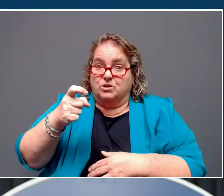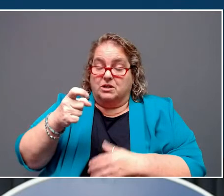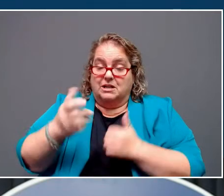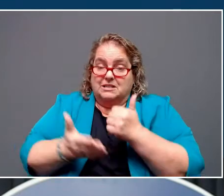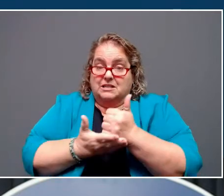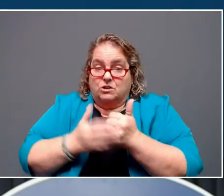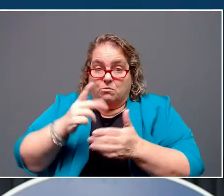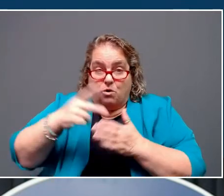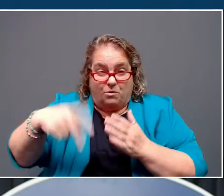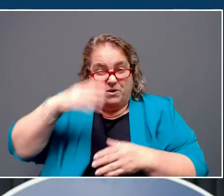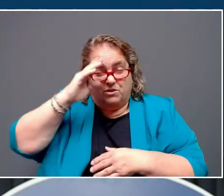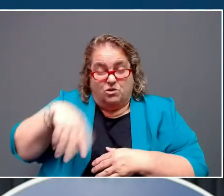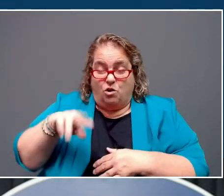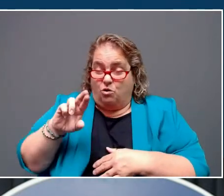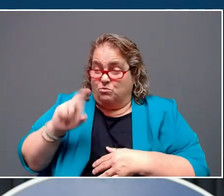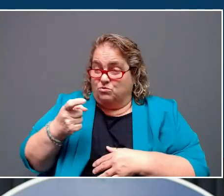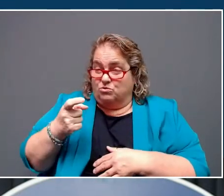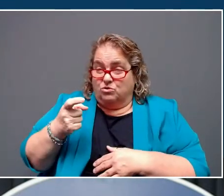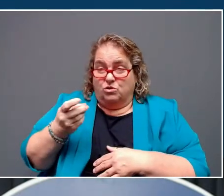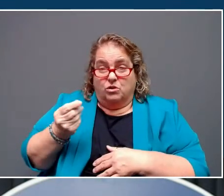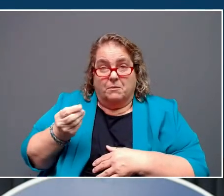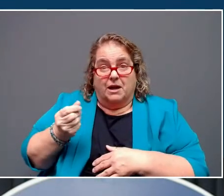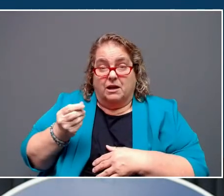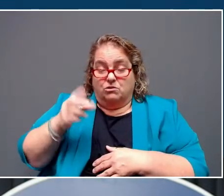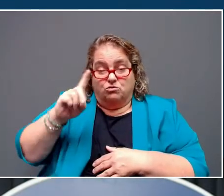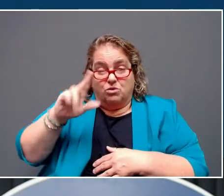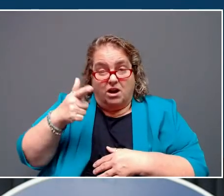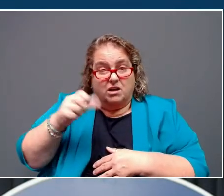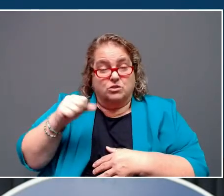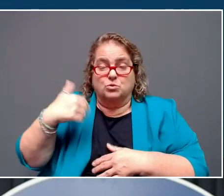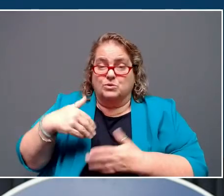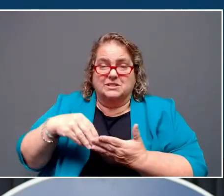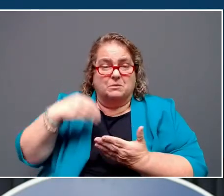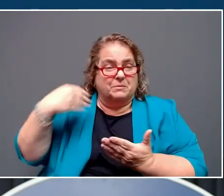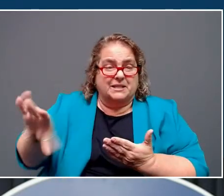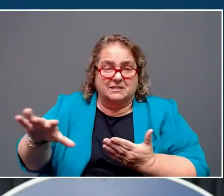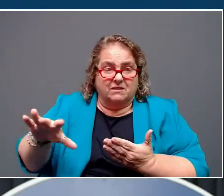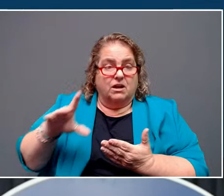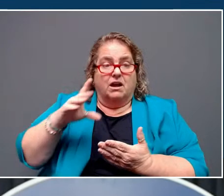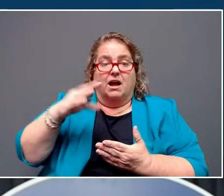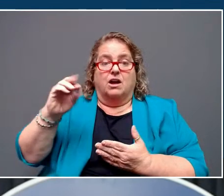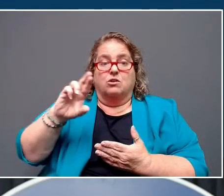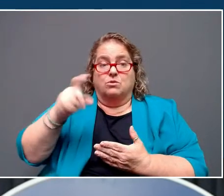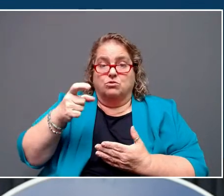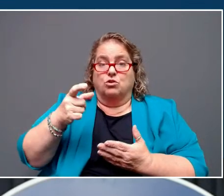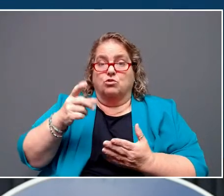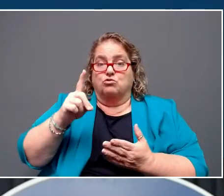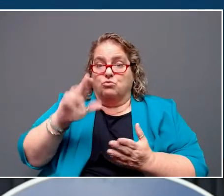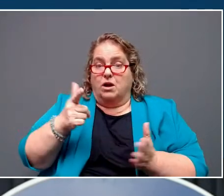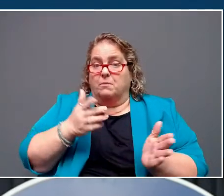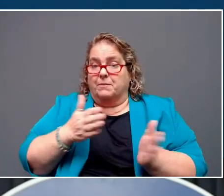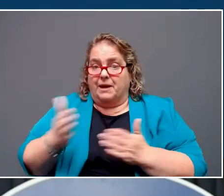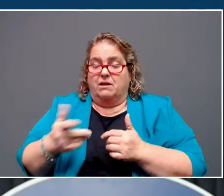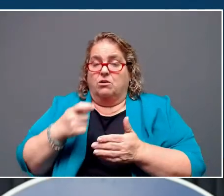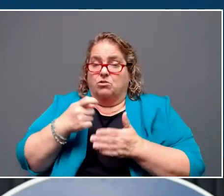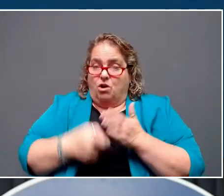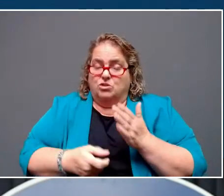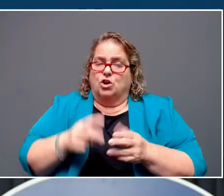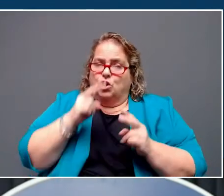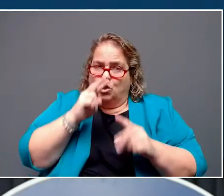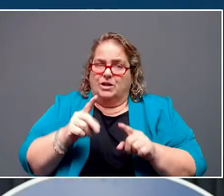prescription drugs are, and certainly Medicare prescription drug plan costs. So please look up these programs. They are